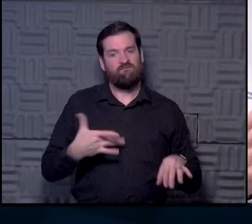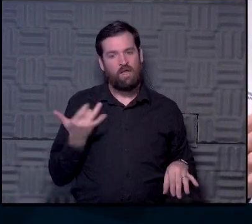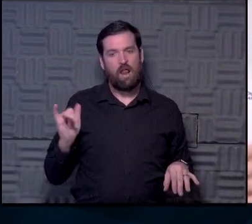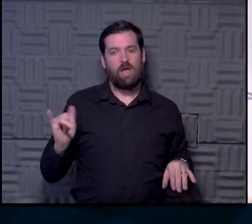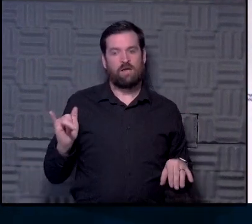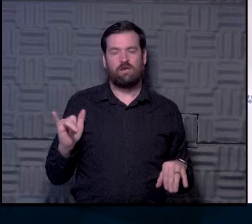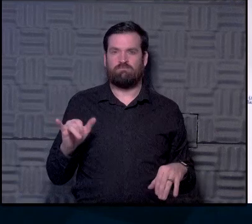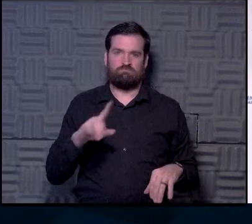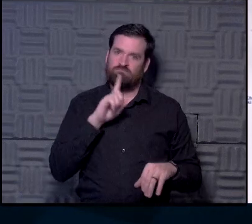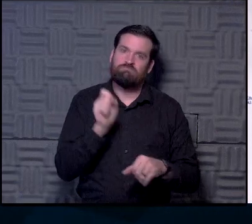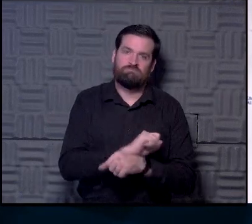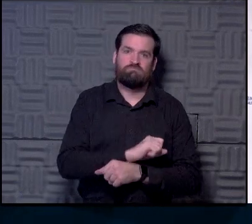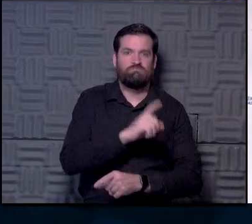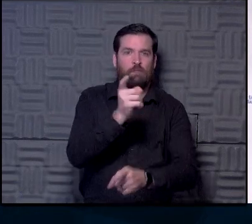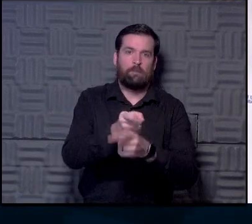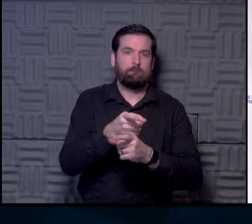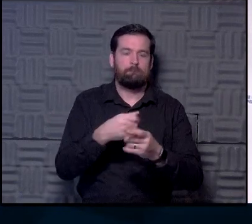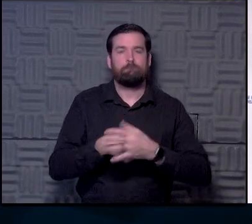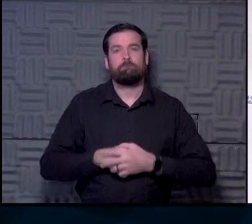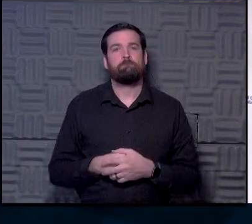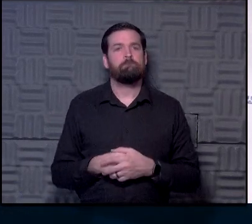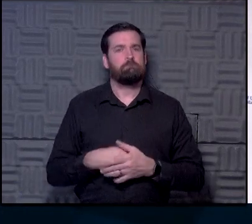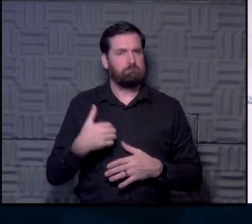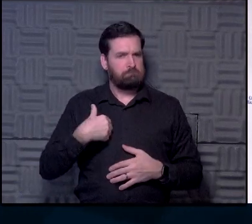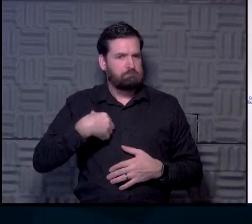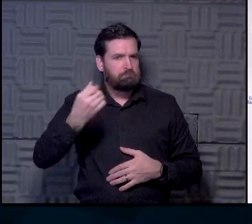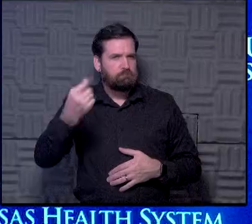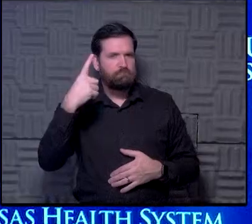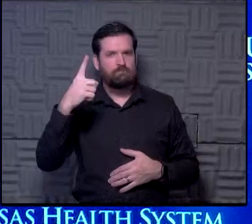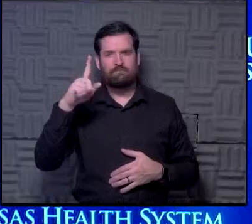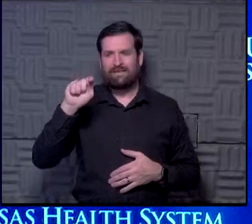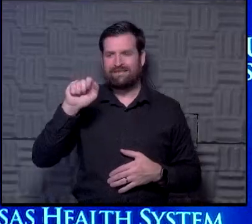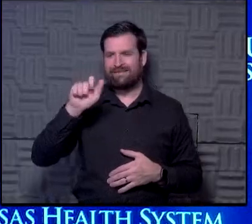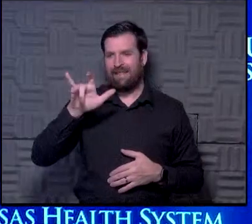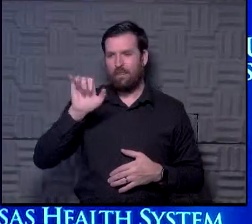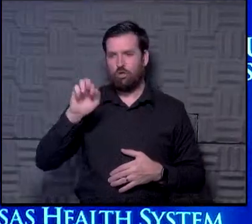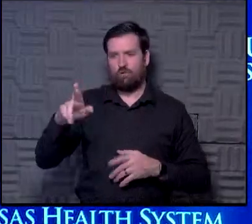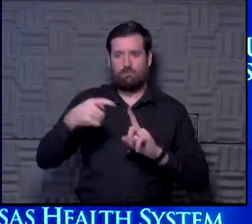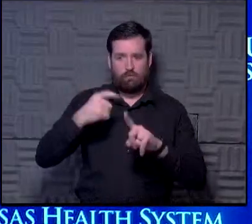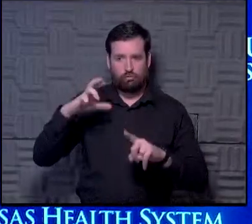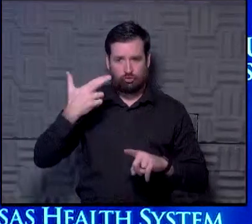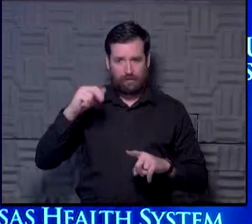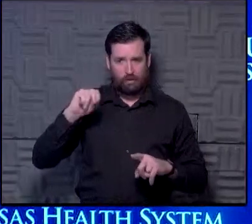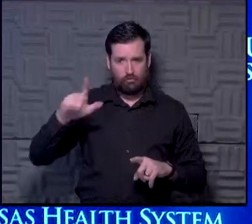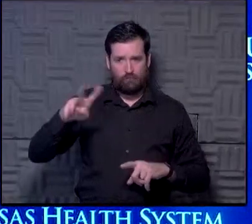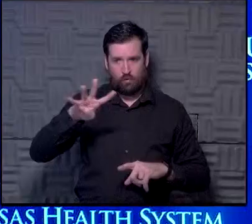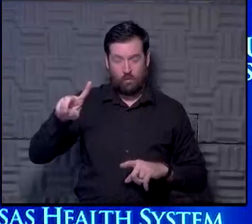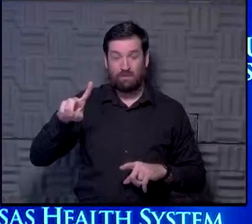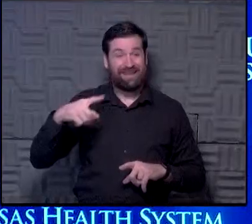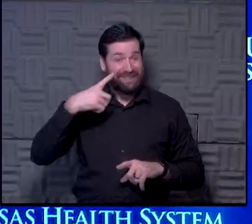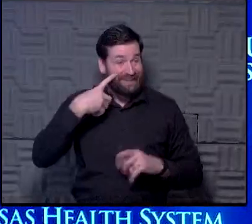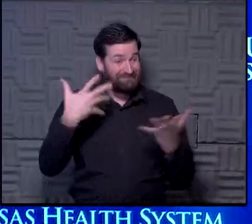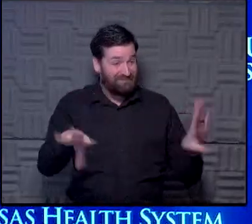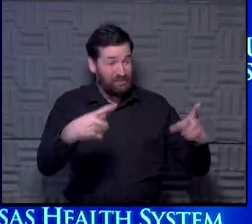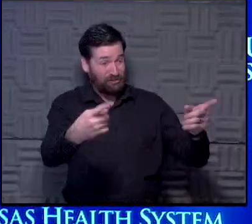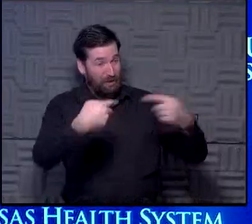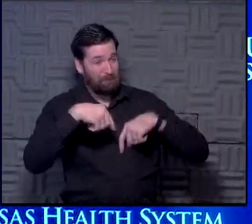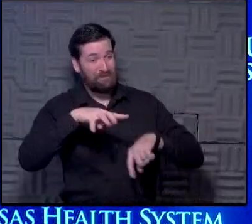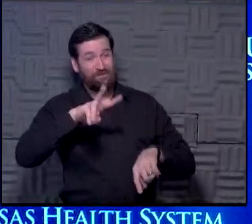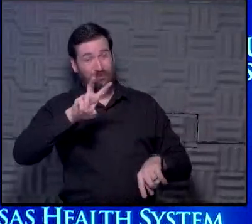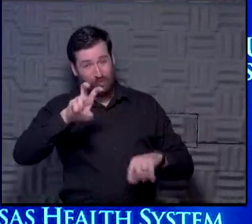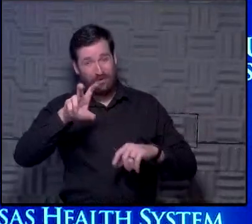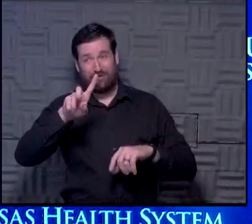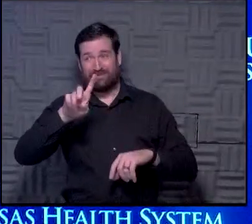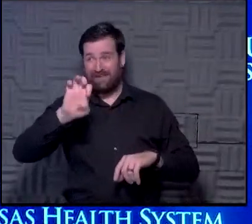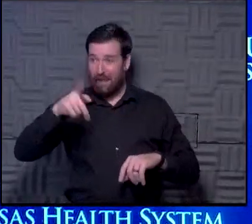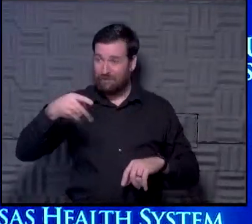like absolutely the right thing to do. So I understand that Taylor on Channel 41, who I think has been with us for 200 episodes, Taylor. So welcome back. He's been